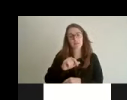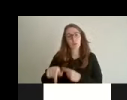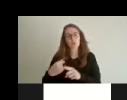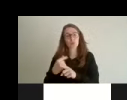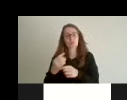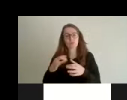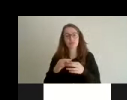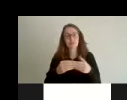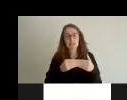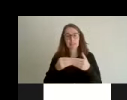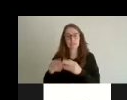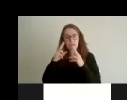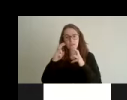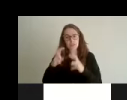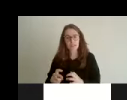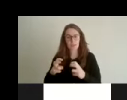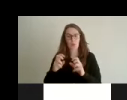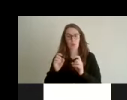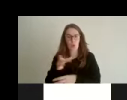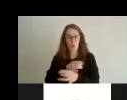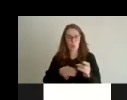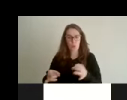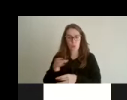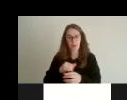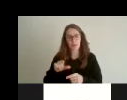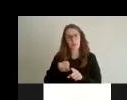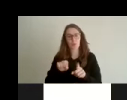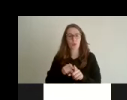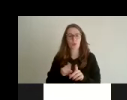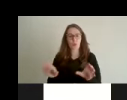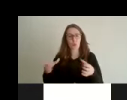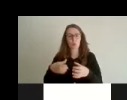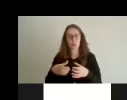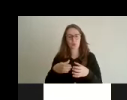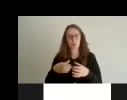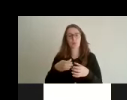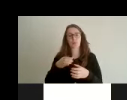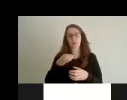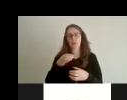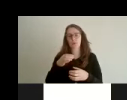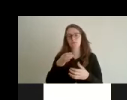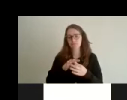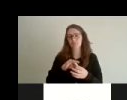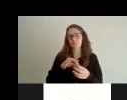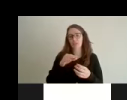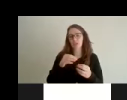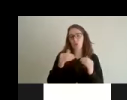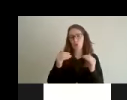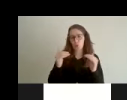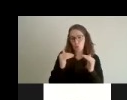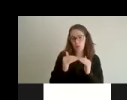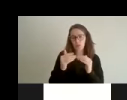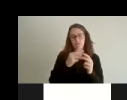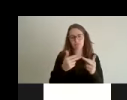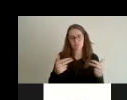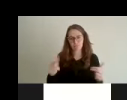European Research Universities, which has a policy group for EDI, Equality, Diversity and Inclusion. And I'm also